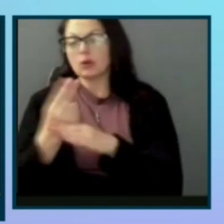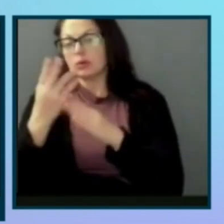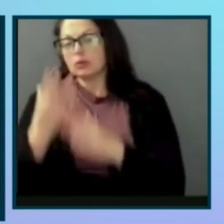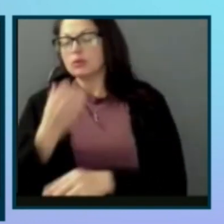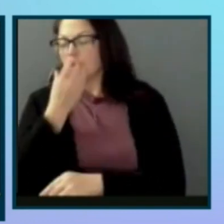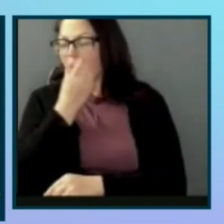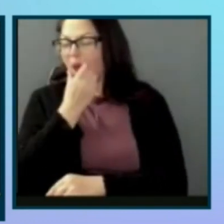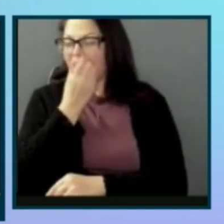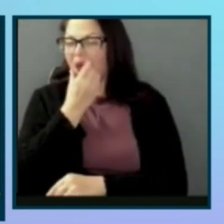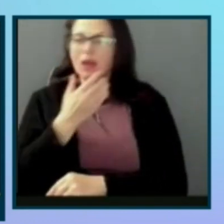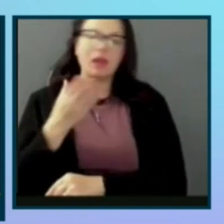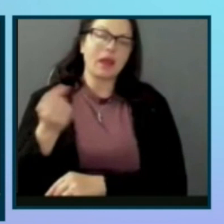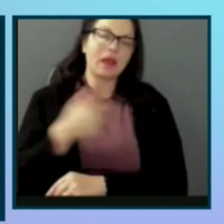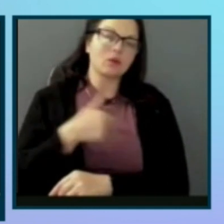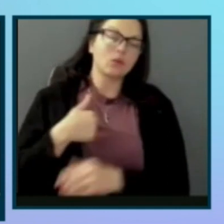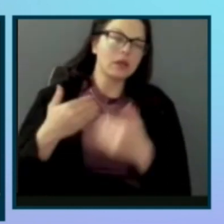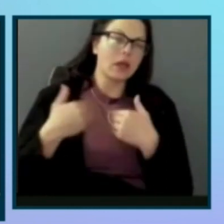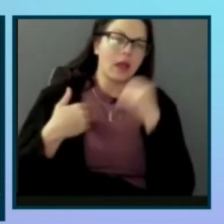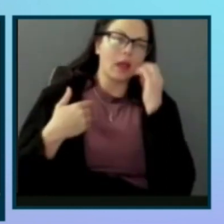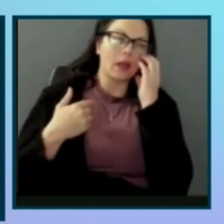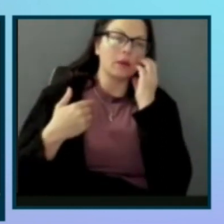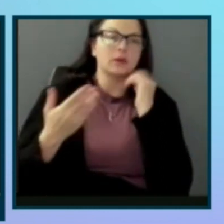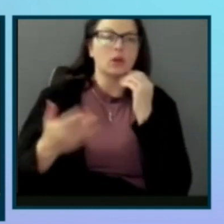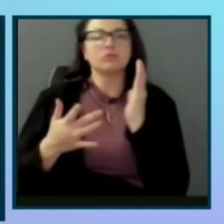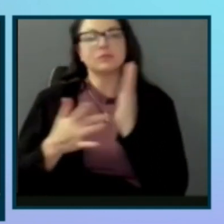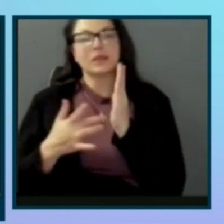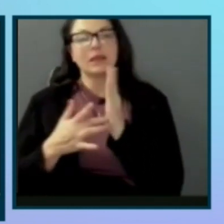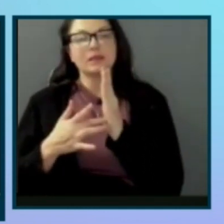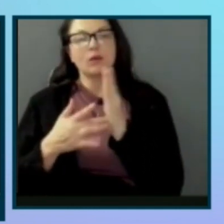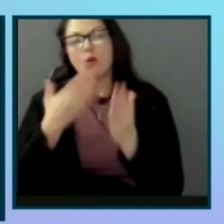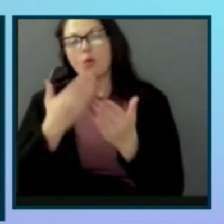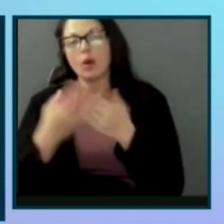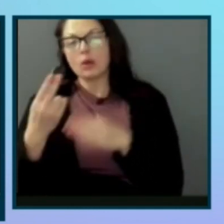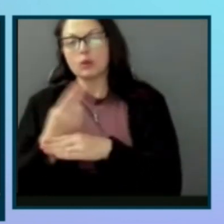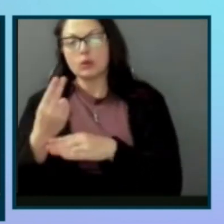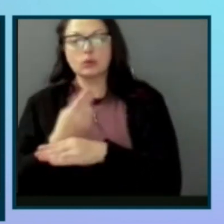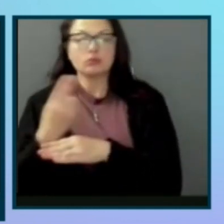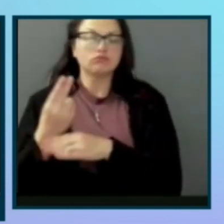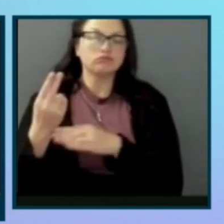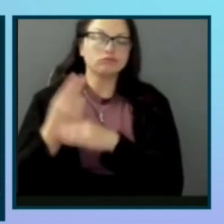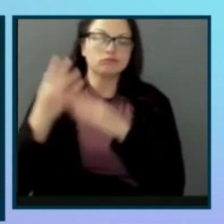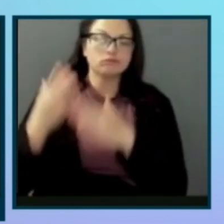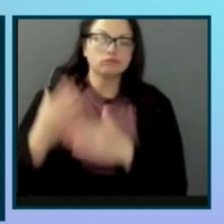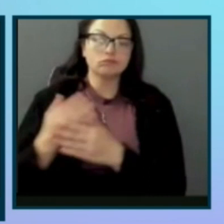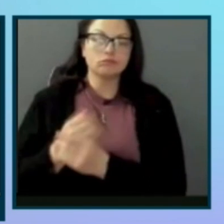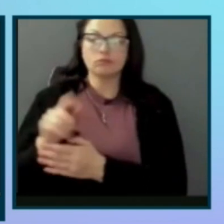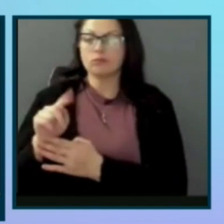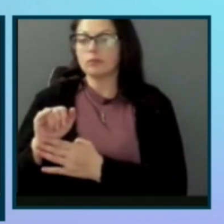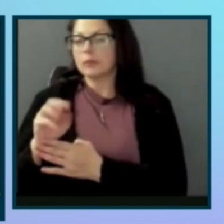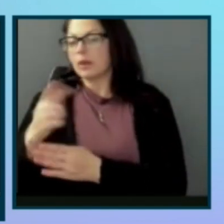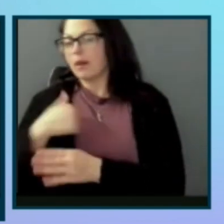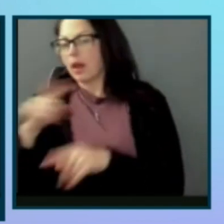had a handful of really technical, well-used screen reader users. I definitely would second that,